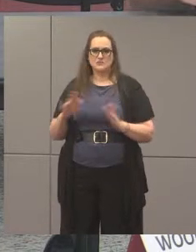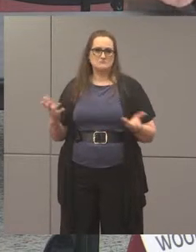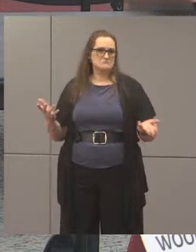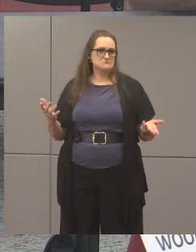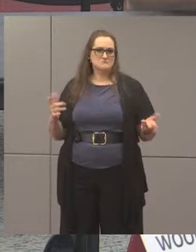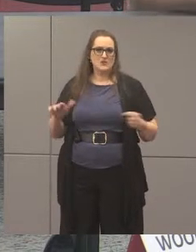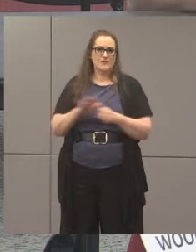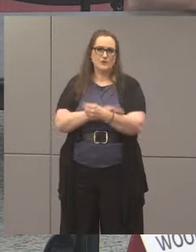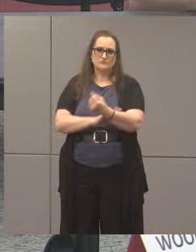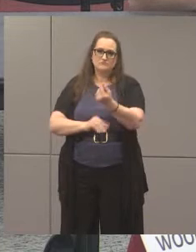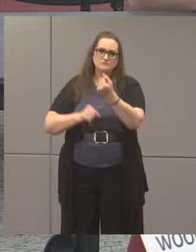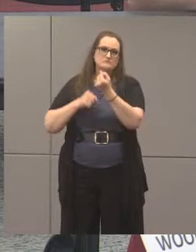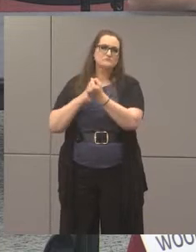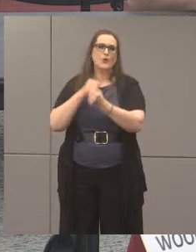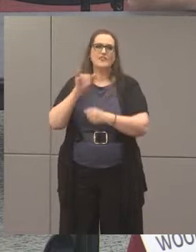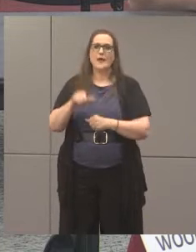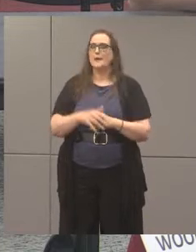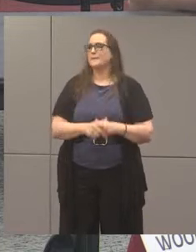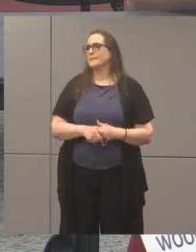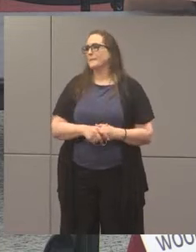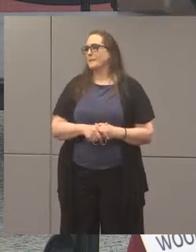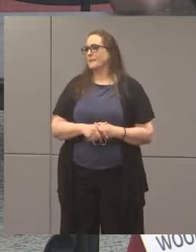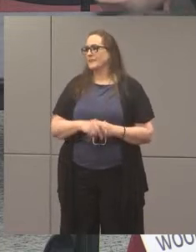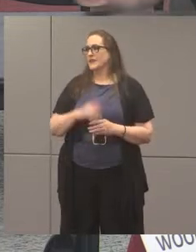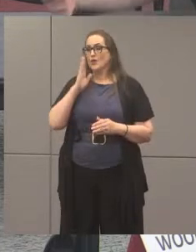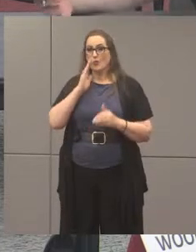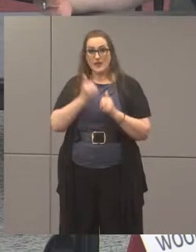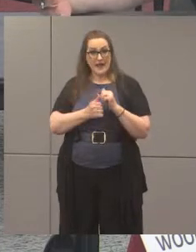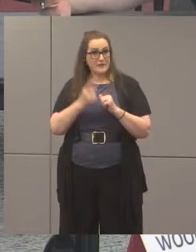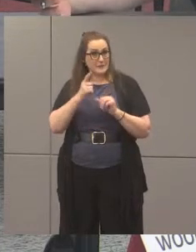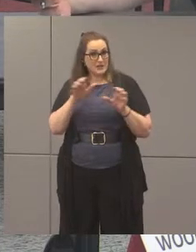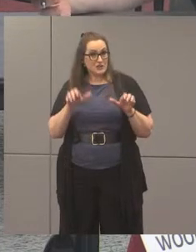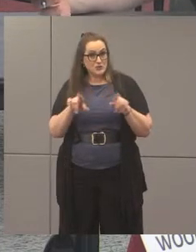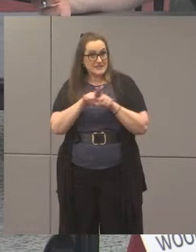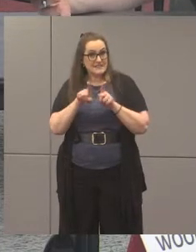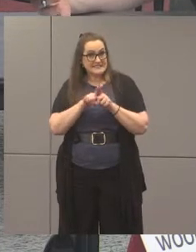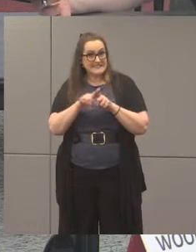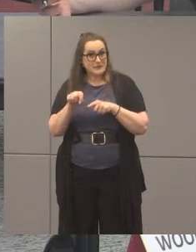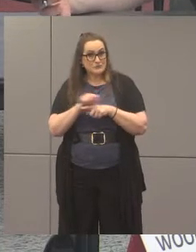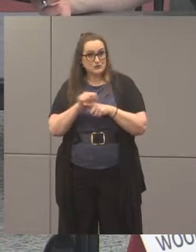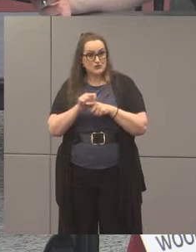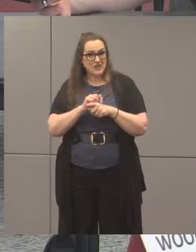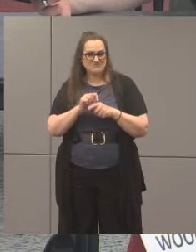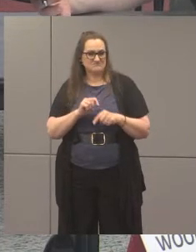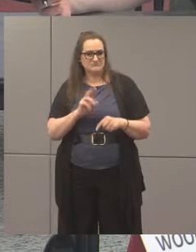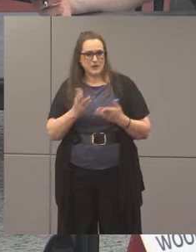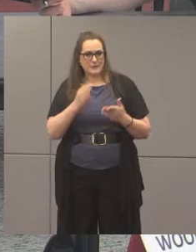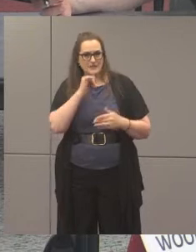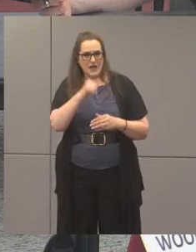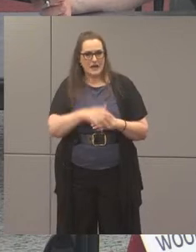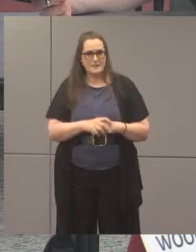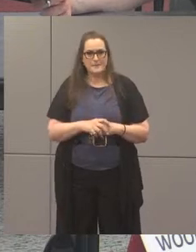I fully support that. Will everybody do the same amount of training? Probably not.